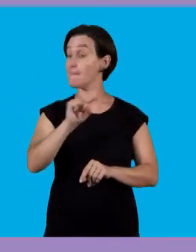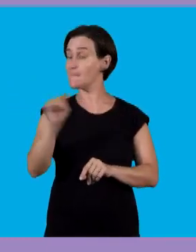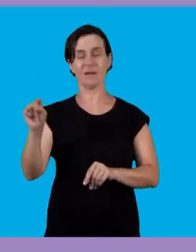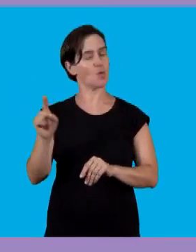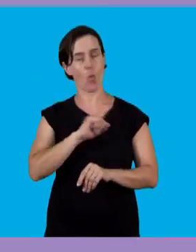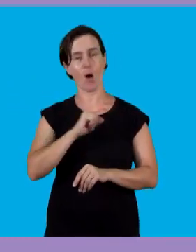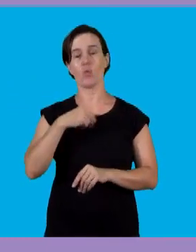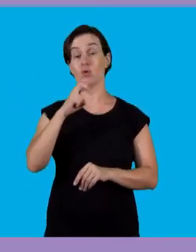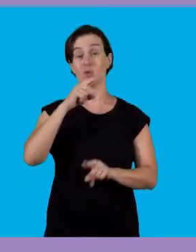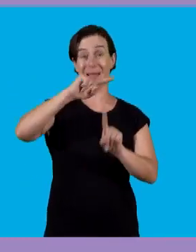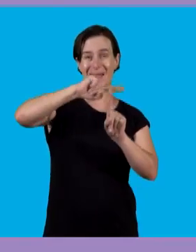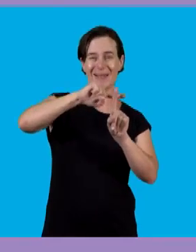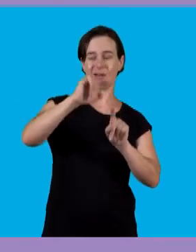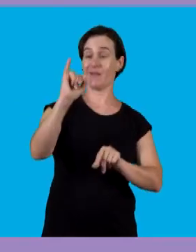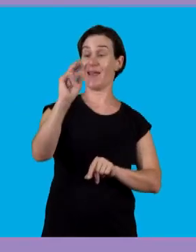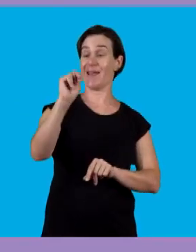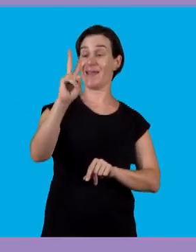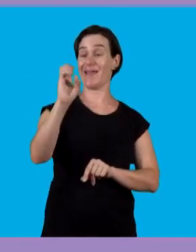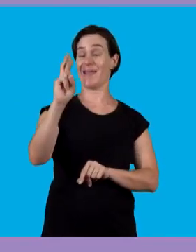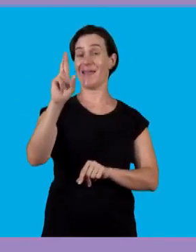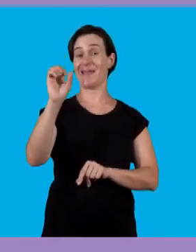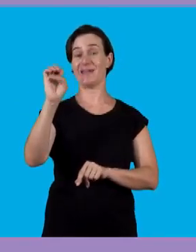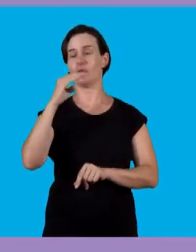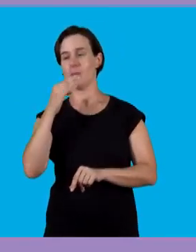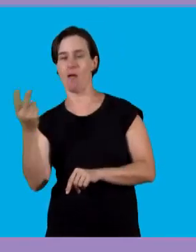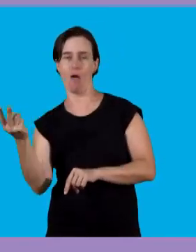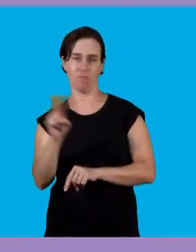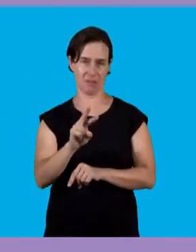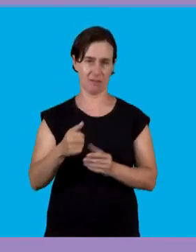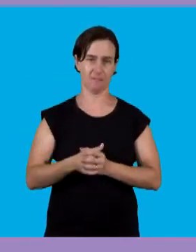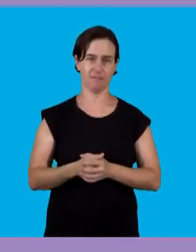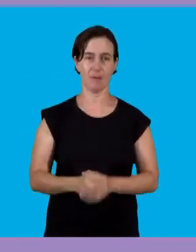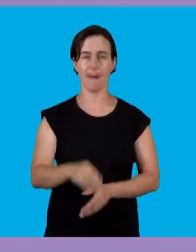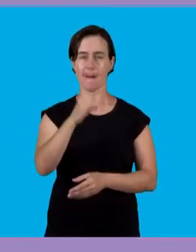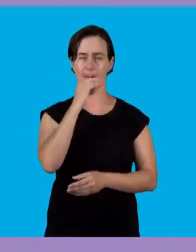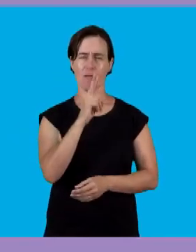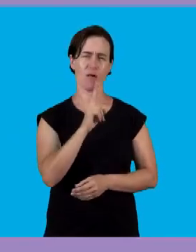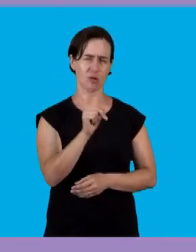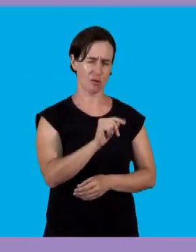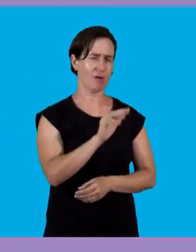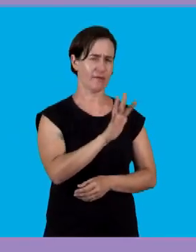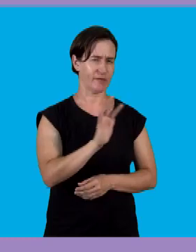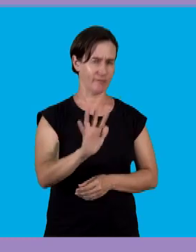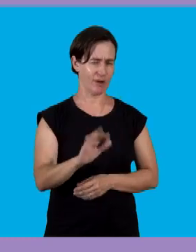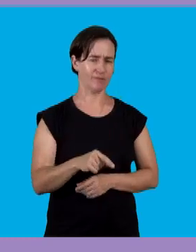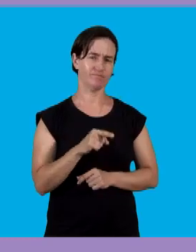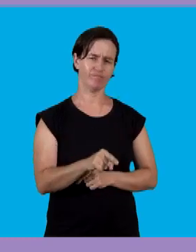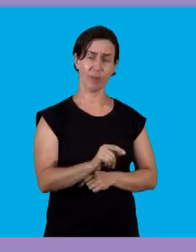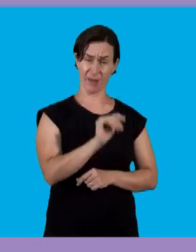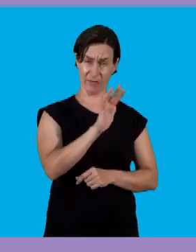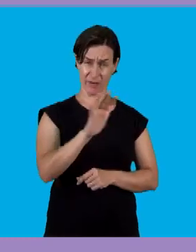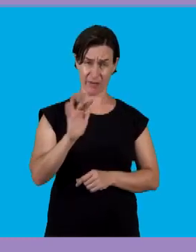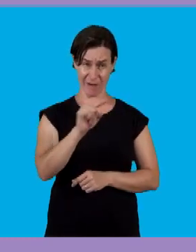inverse because we are working backwards. So 52 plus 3 will give us a 55. And when we